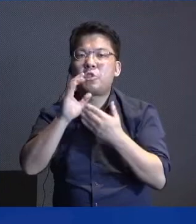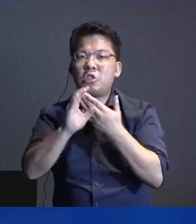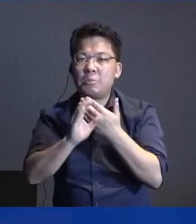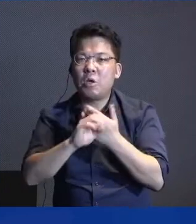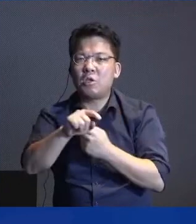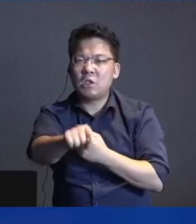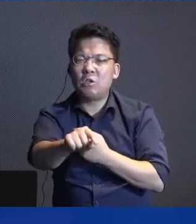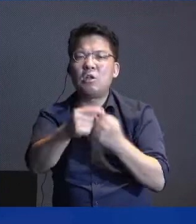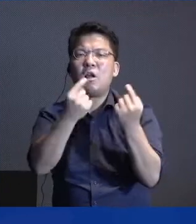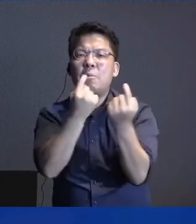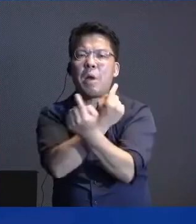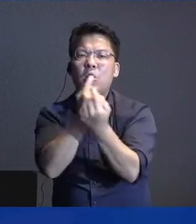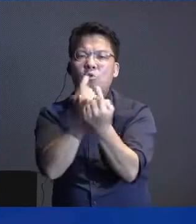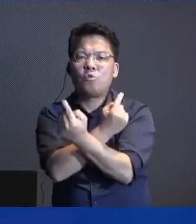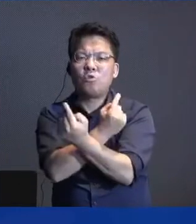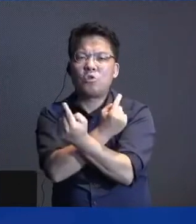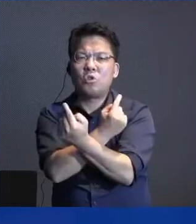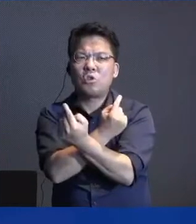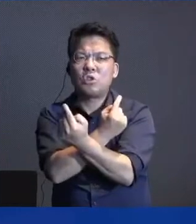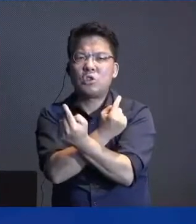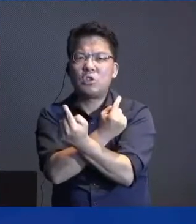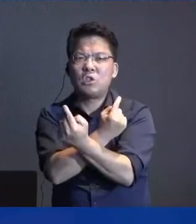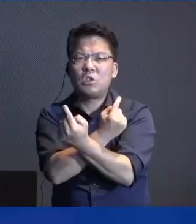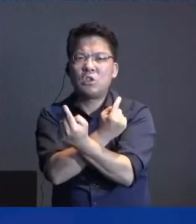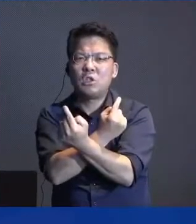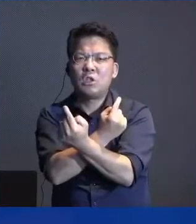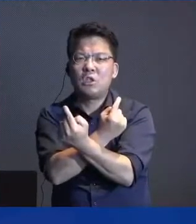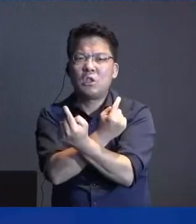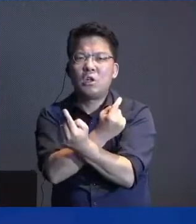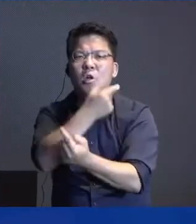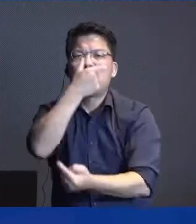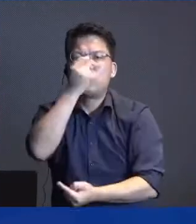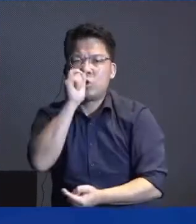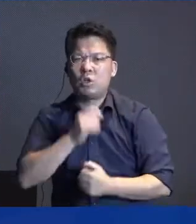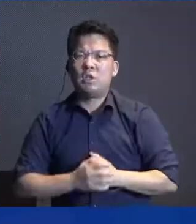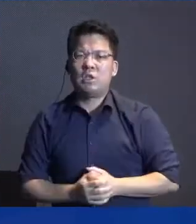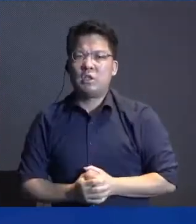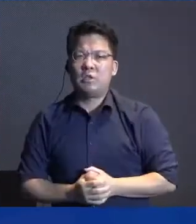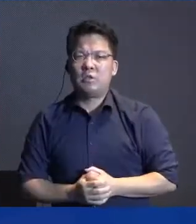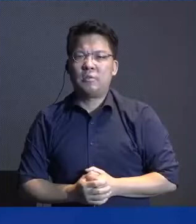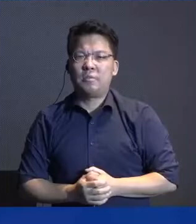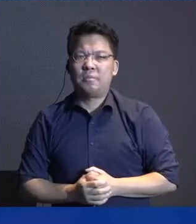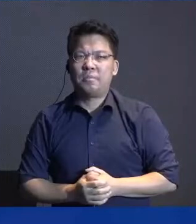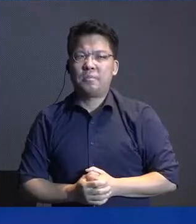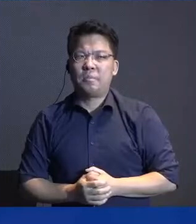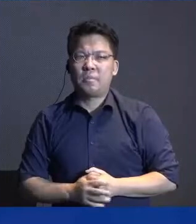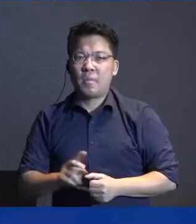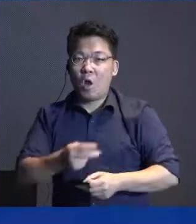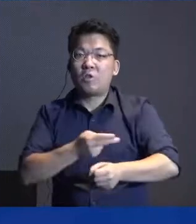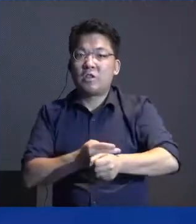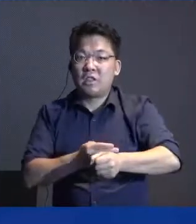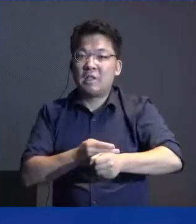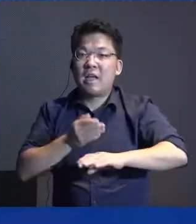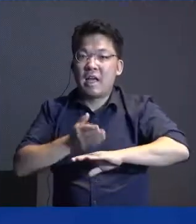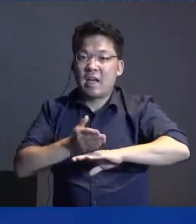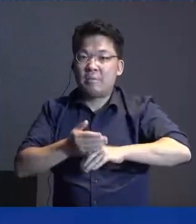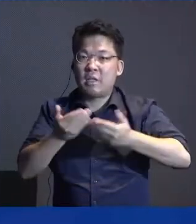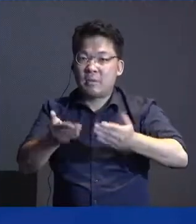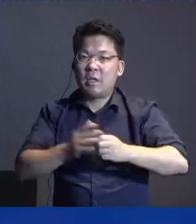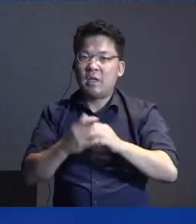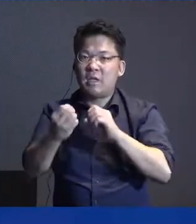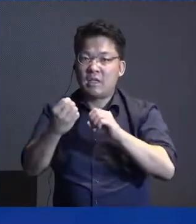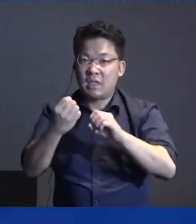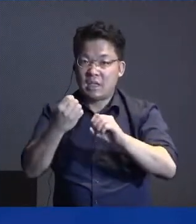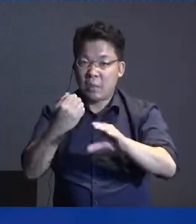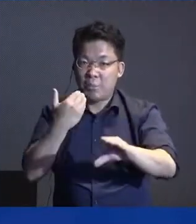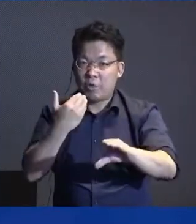Thank you, Dr. Banerjee. I'm sure your answers to the questions are very helpful to